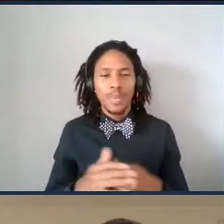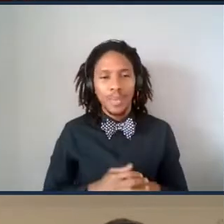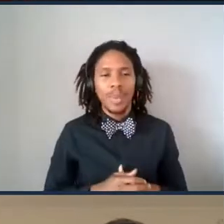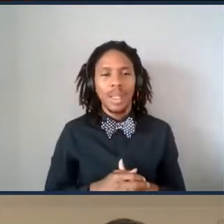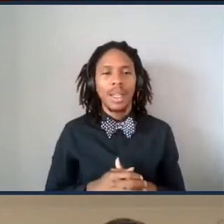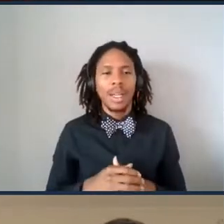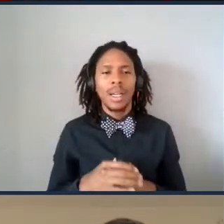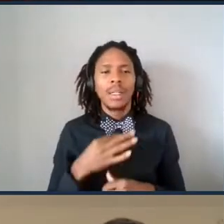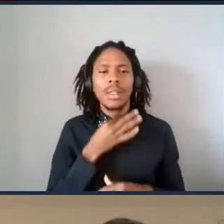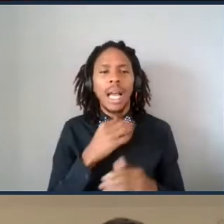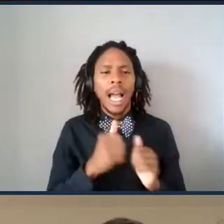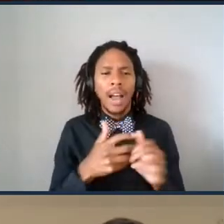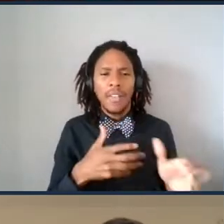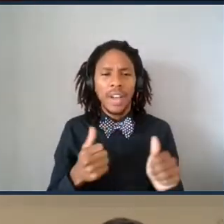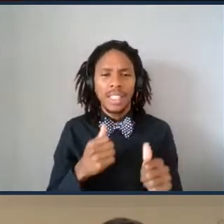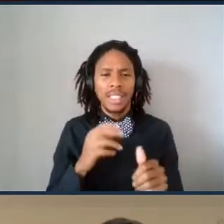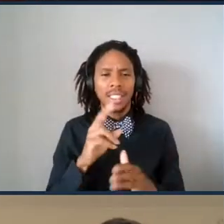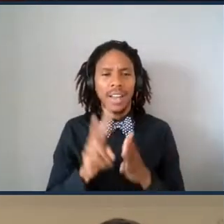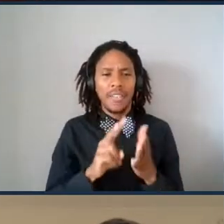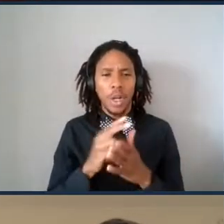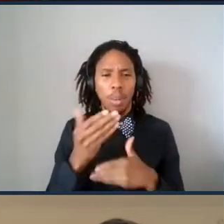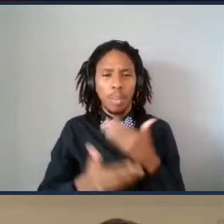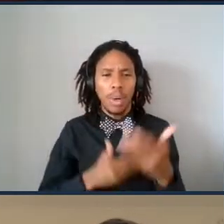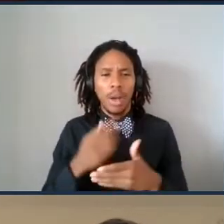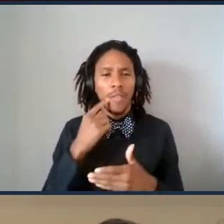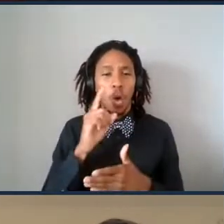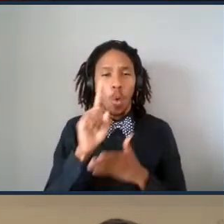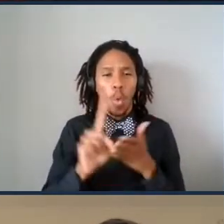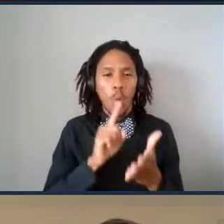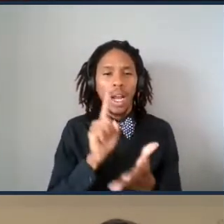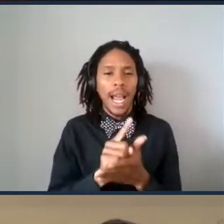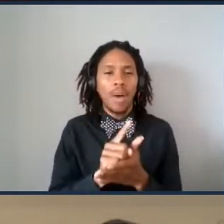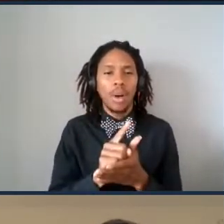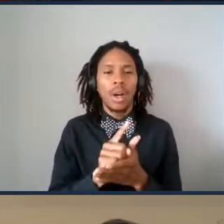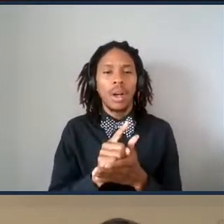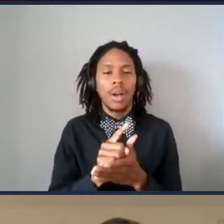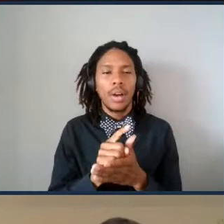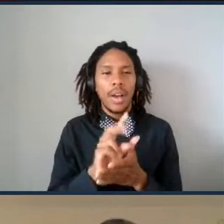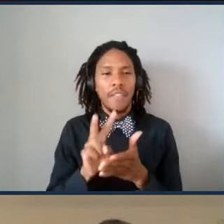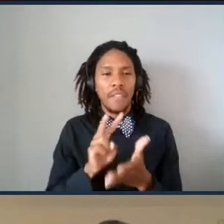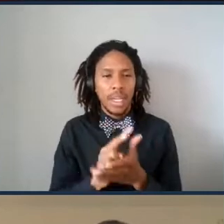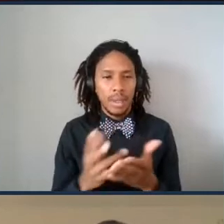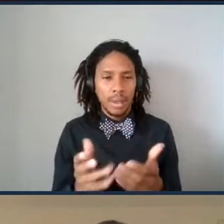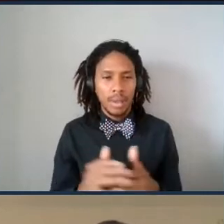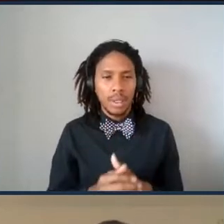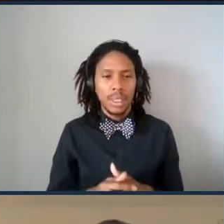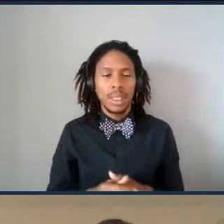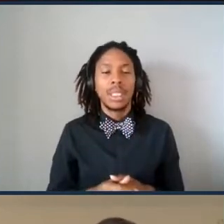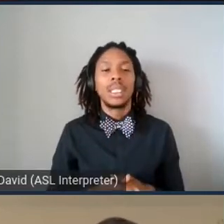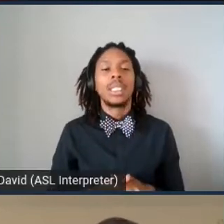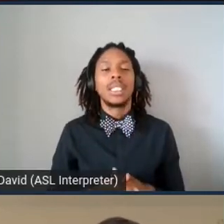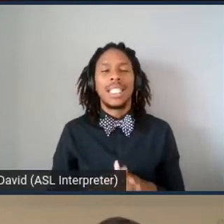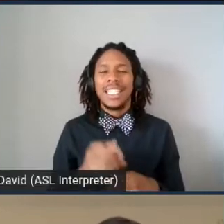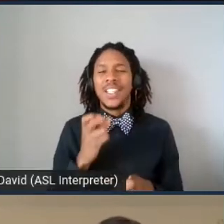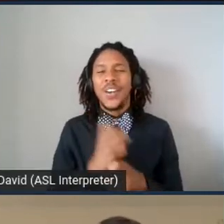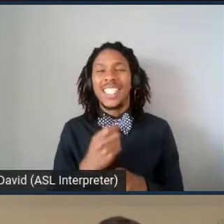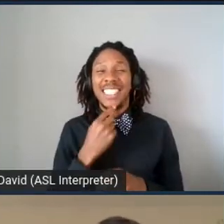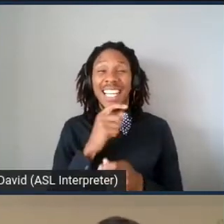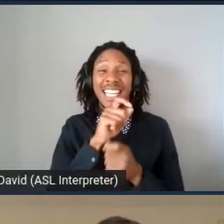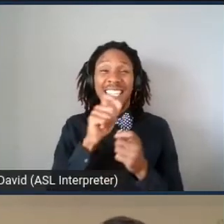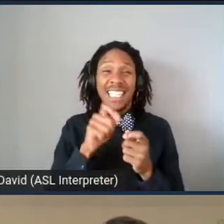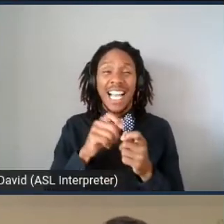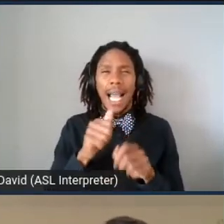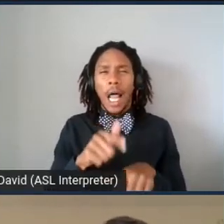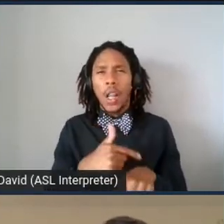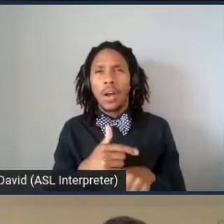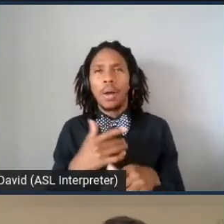How fast is the video processing, for example, for a 1 hour long video? It's hard to say exactly how long, but it